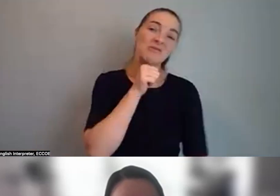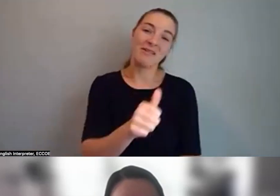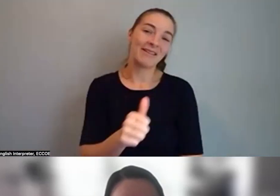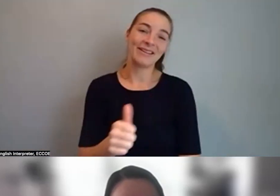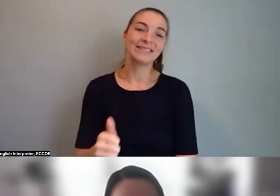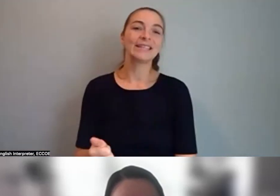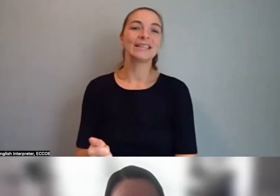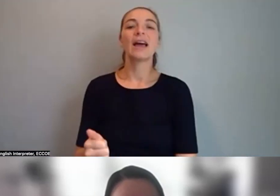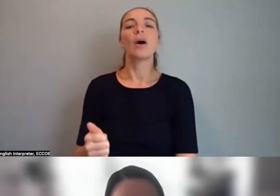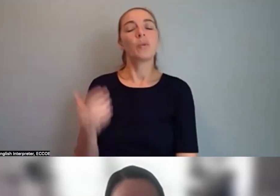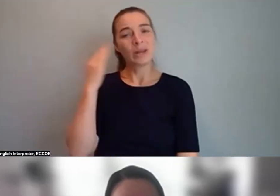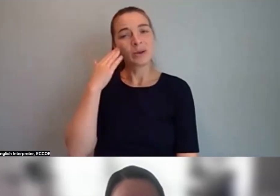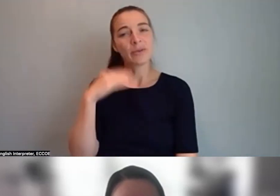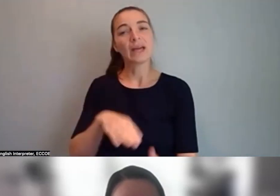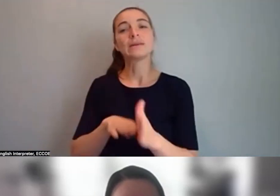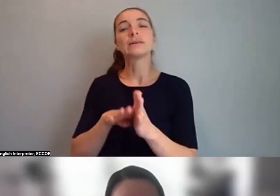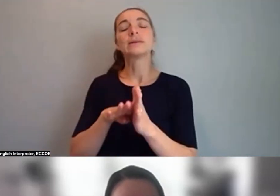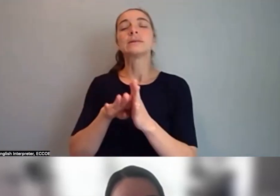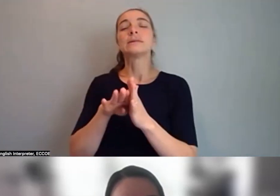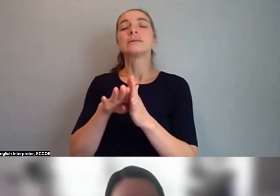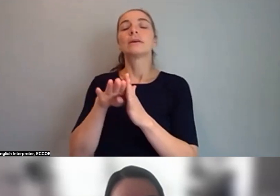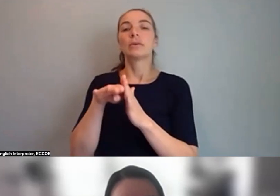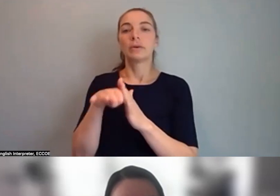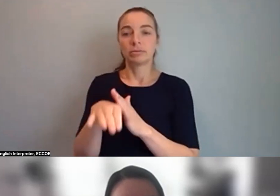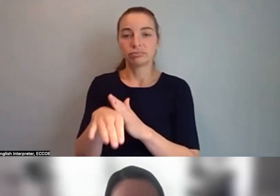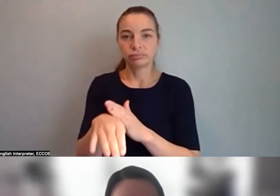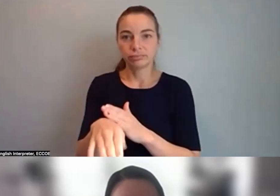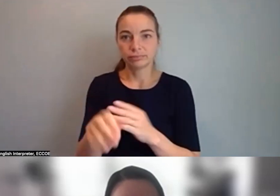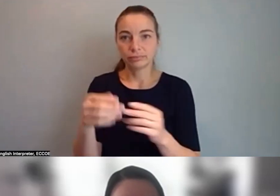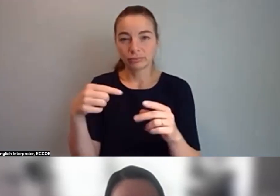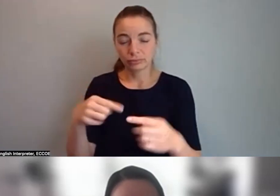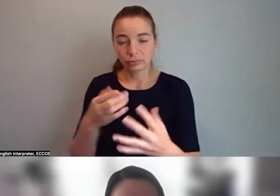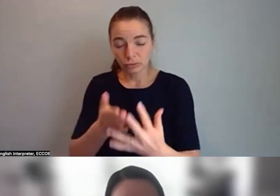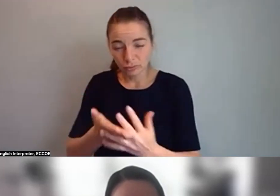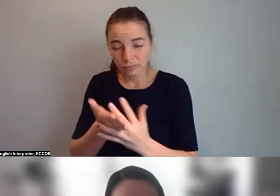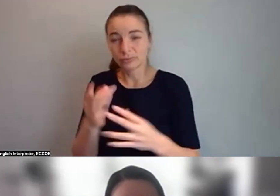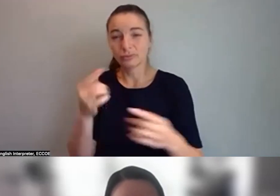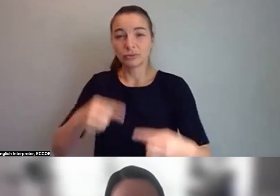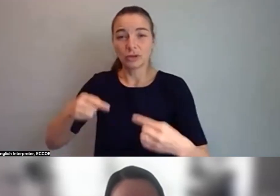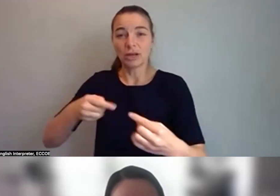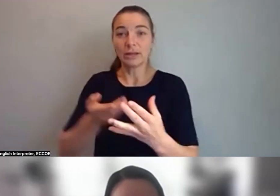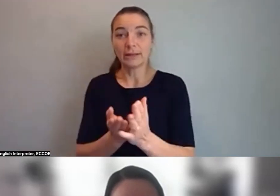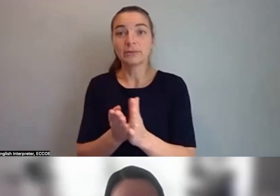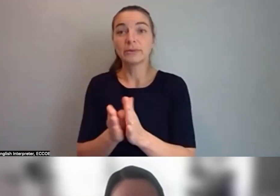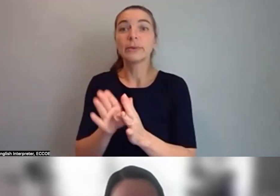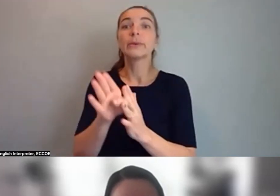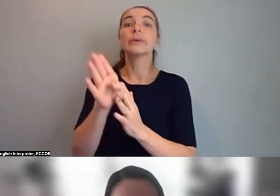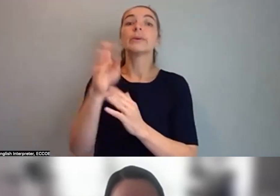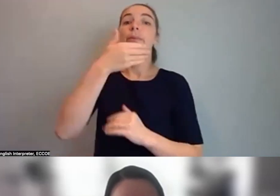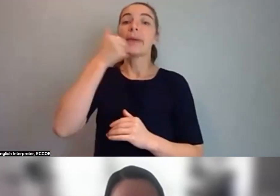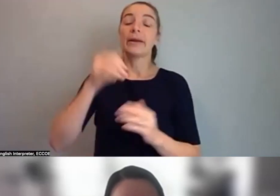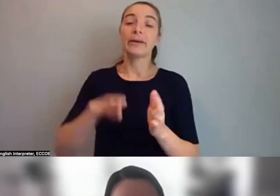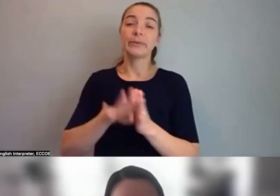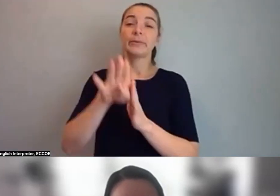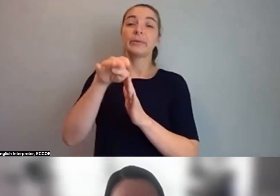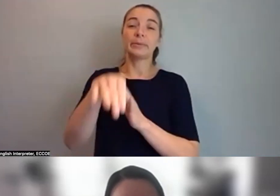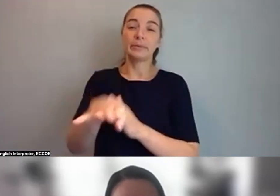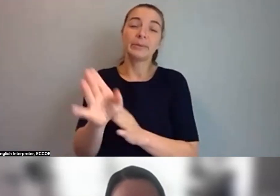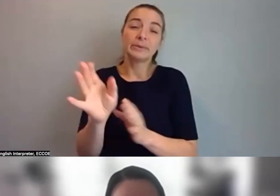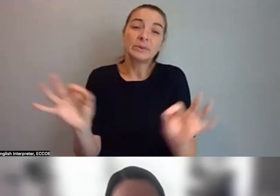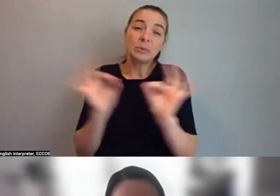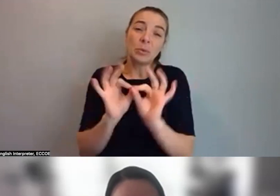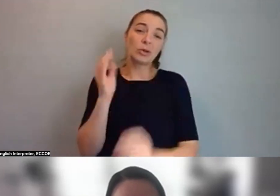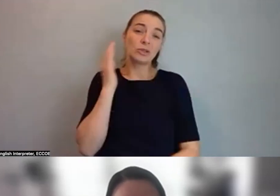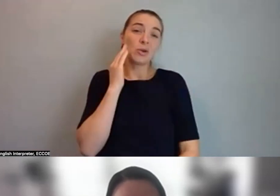have to understand, you know, the histories, even if you're not primarily a historian. And so I think, you know, the, you know,